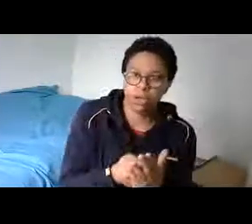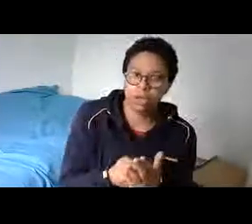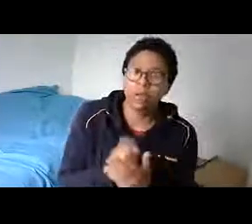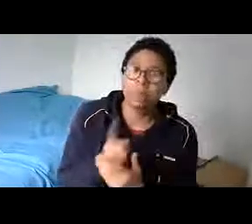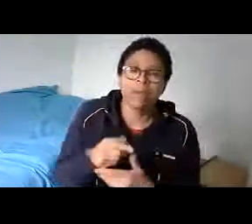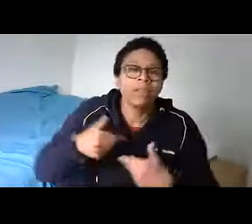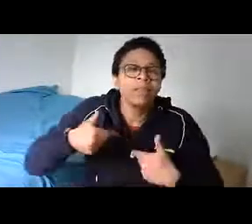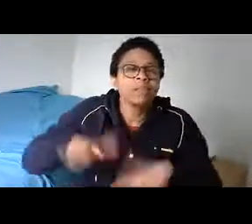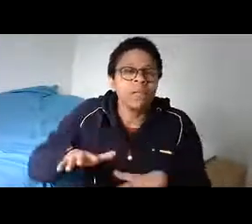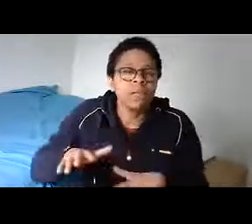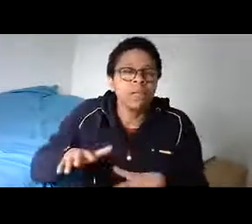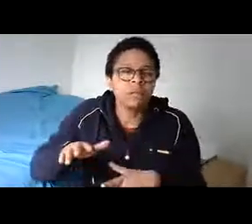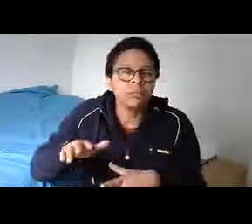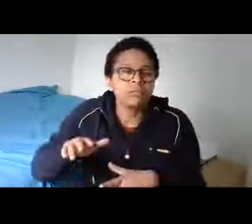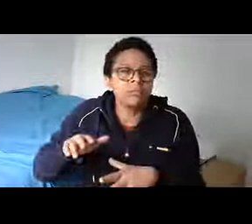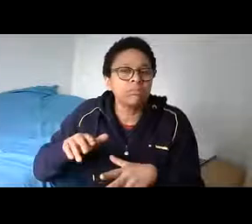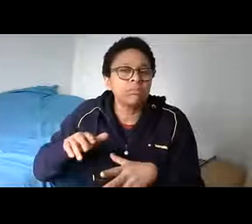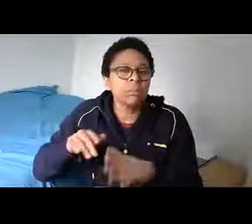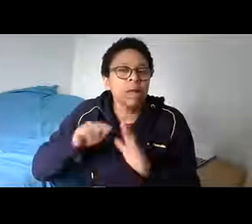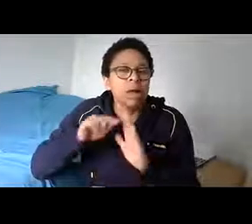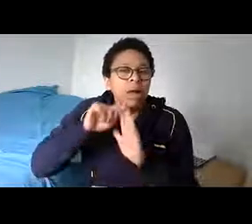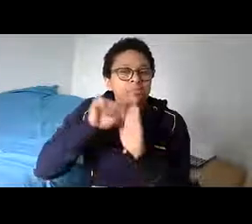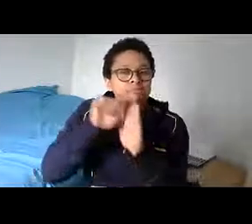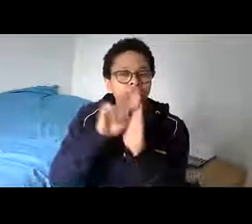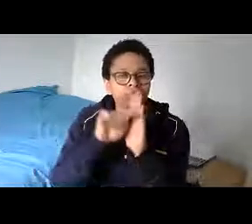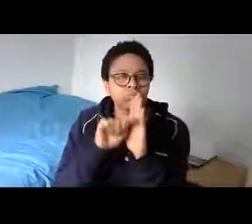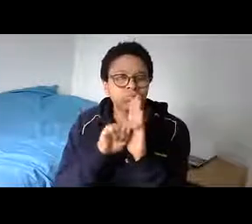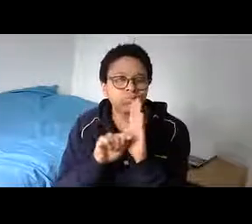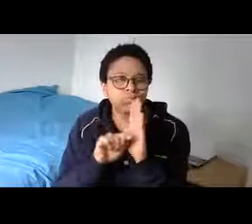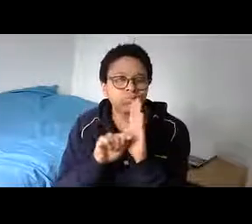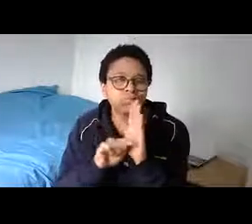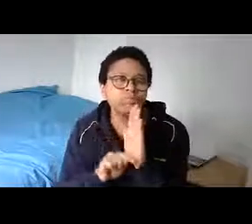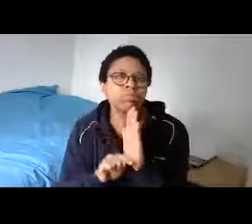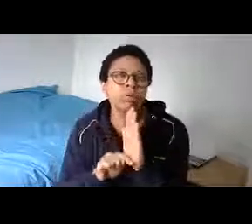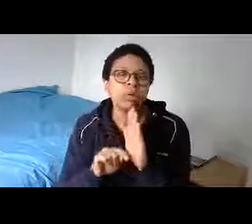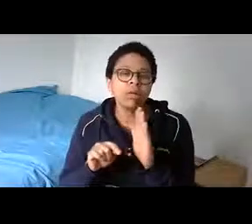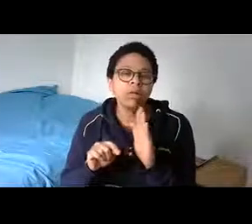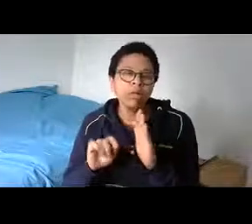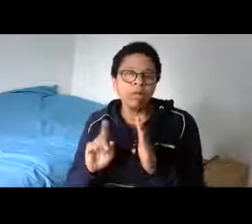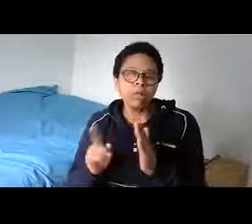requirements, apologies, that they have to follow to